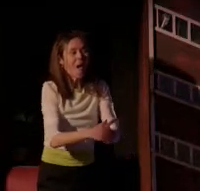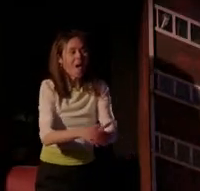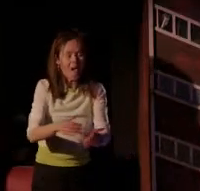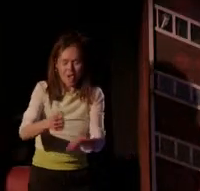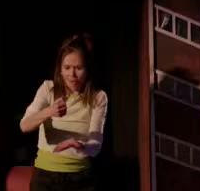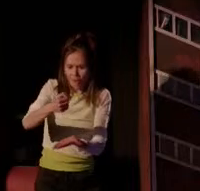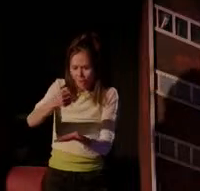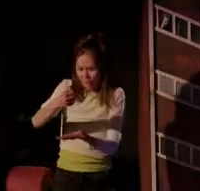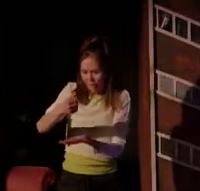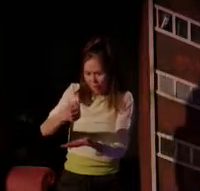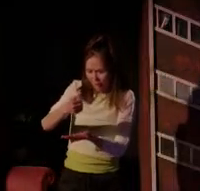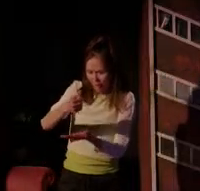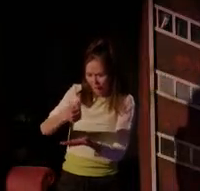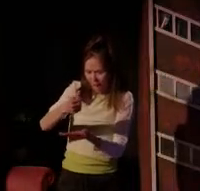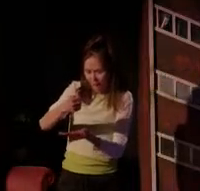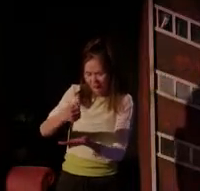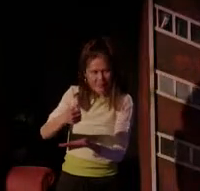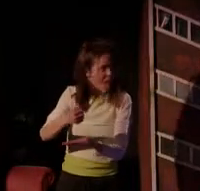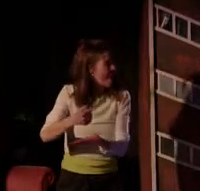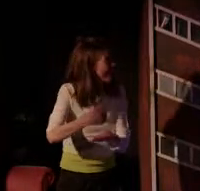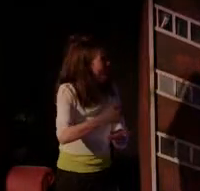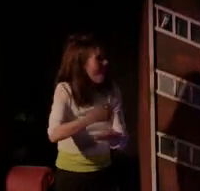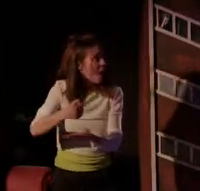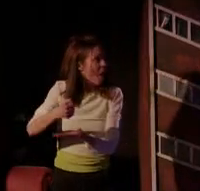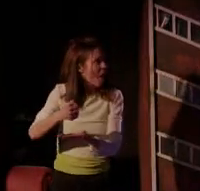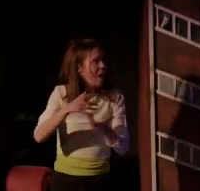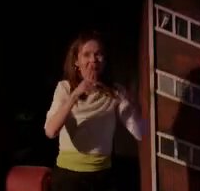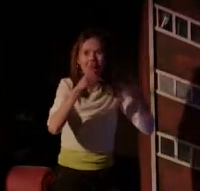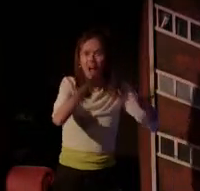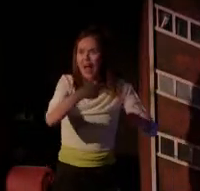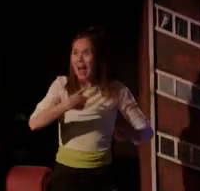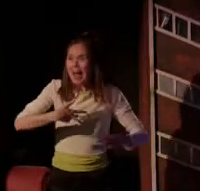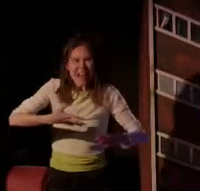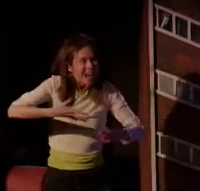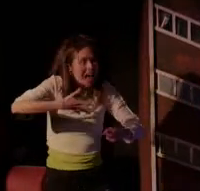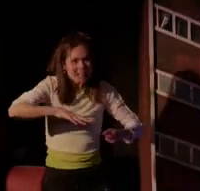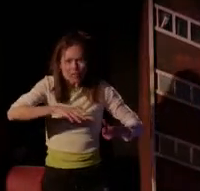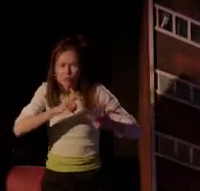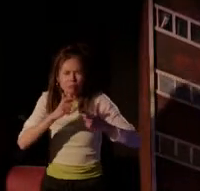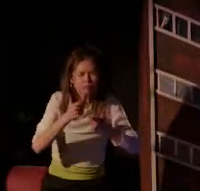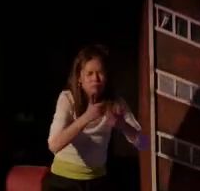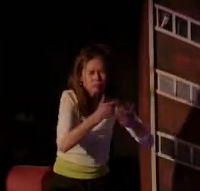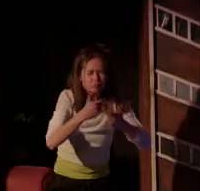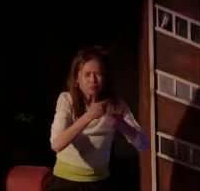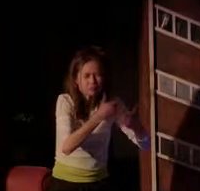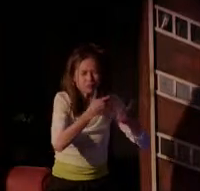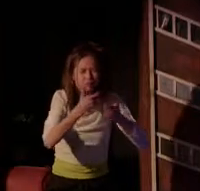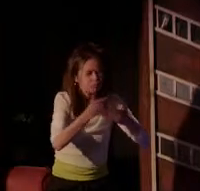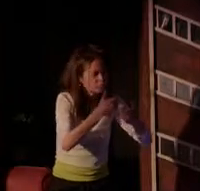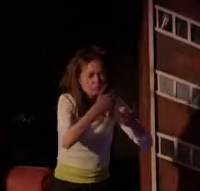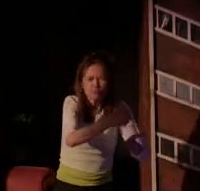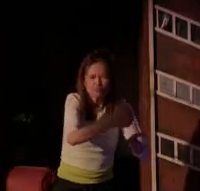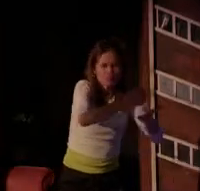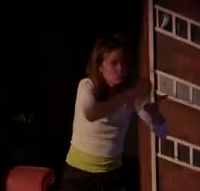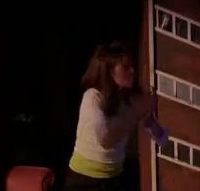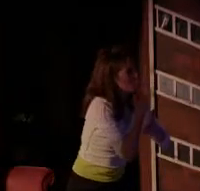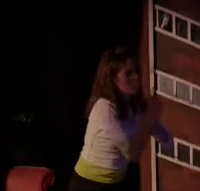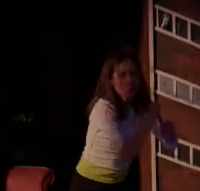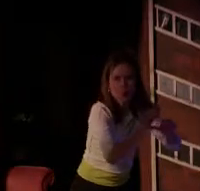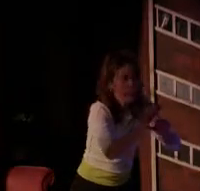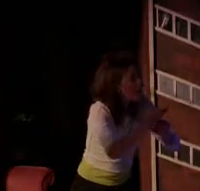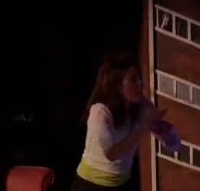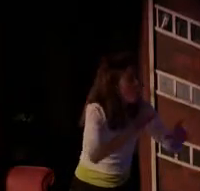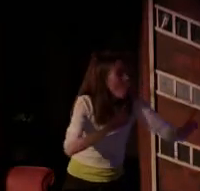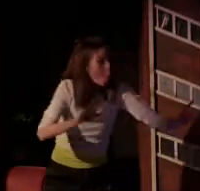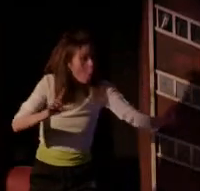another, and shearers prove themselves cheap, then have me disgraced and my name writ in the book of virtues. Jog